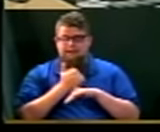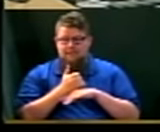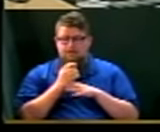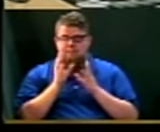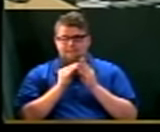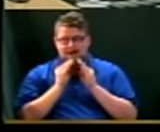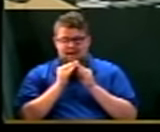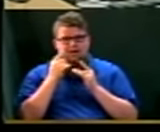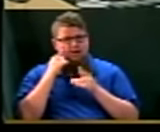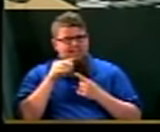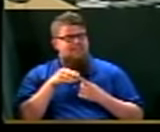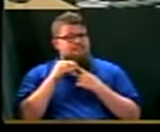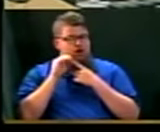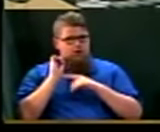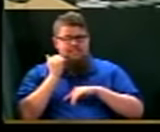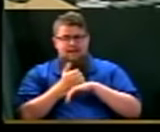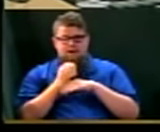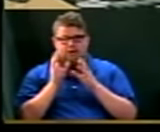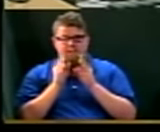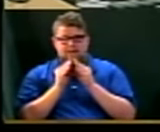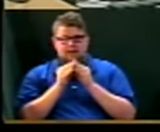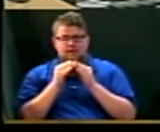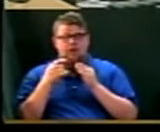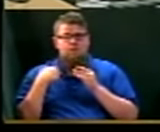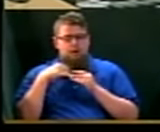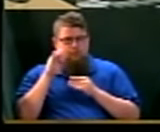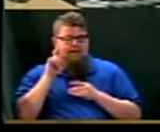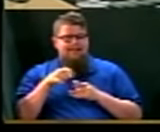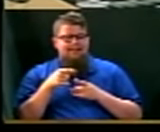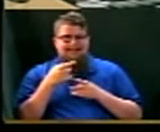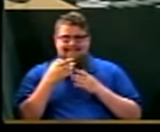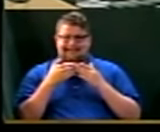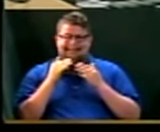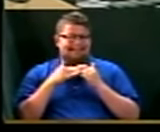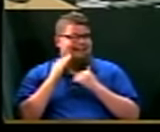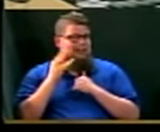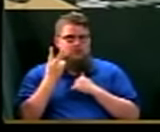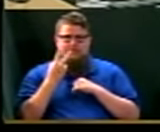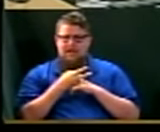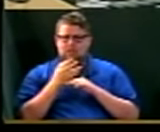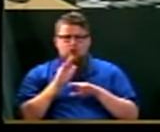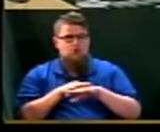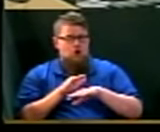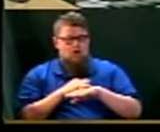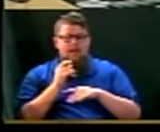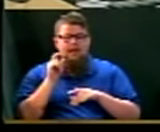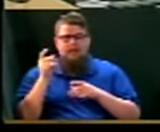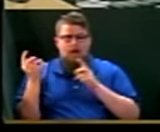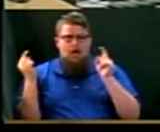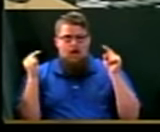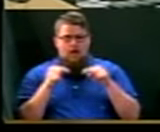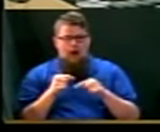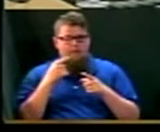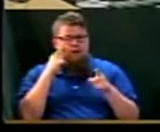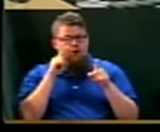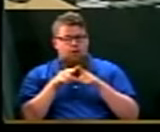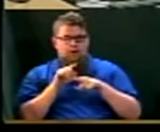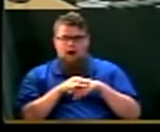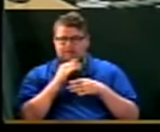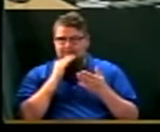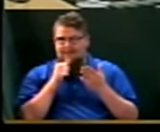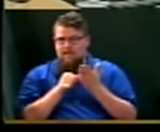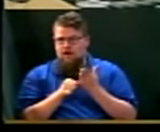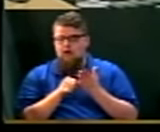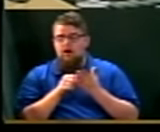presumably a special called meeting, which would have to have at least 2 days notice and then agree on the letter. Alternatively,